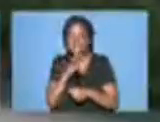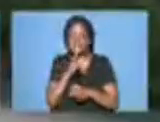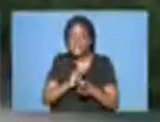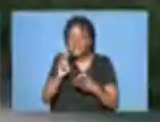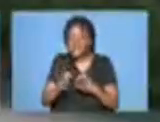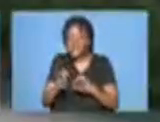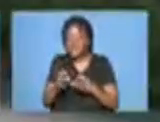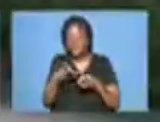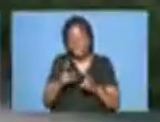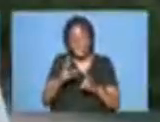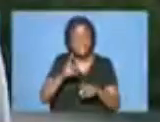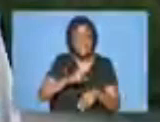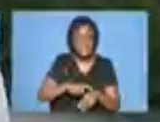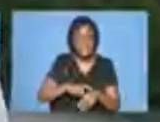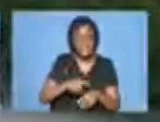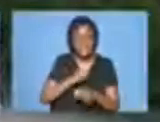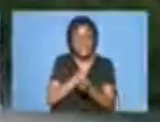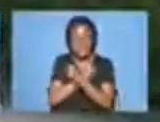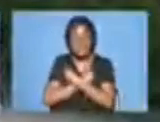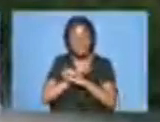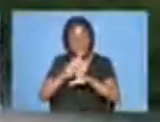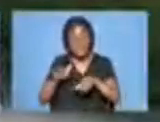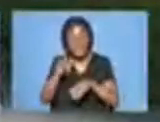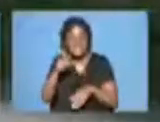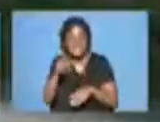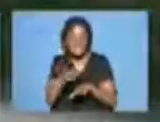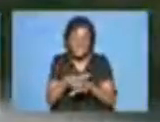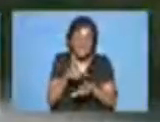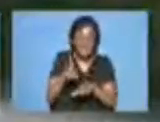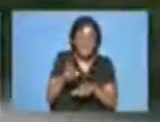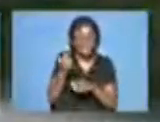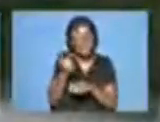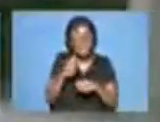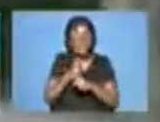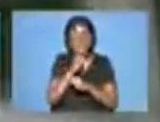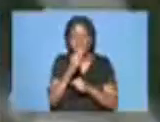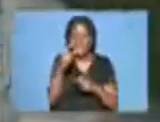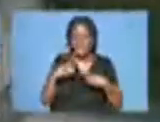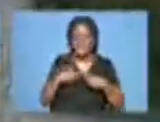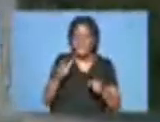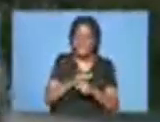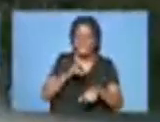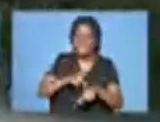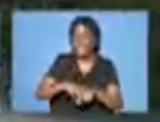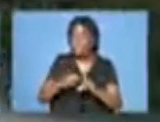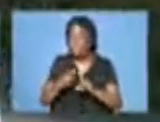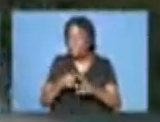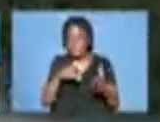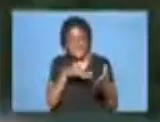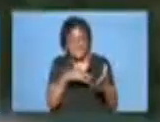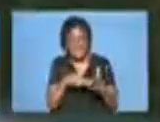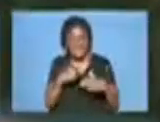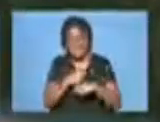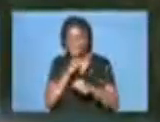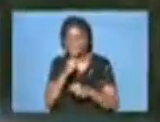my outlet, and I had to slow down a little bit and just make sure that I had enough time to study to